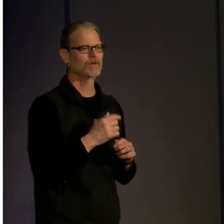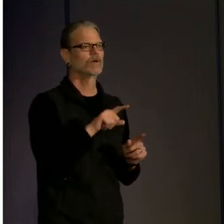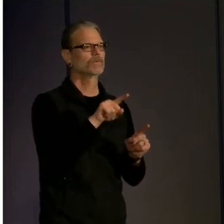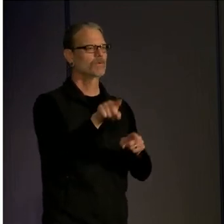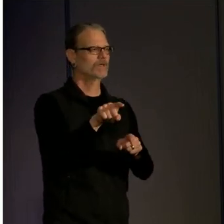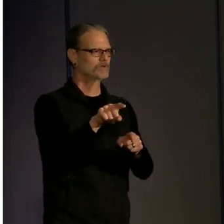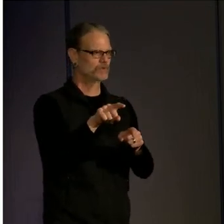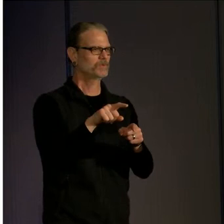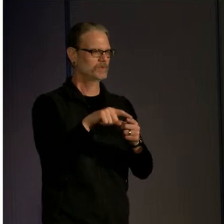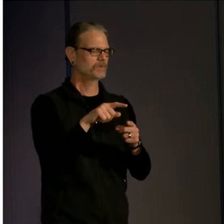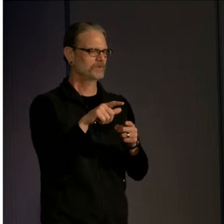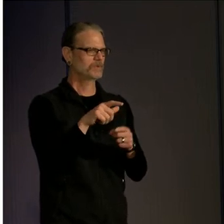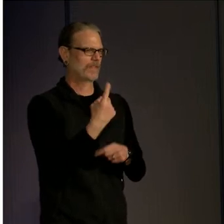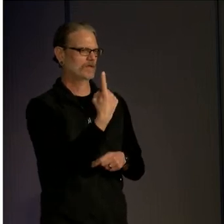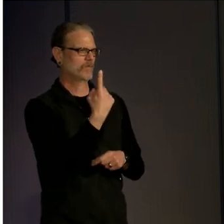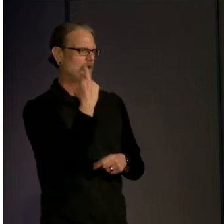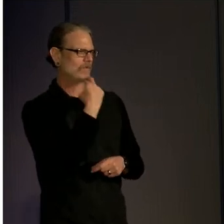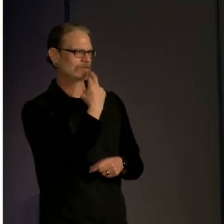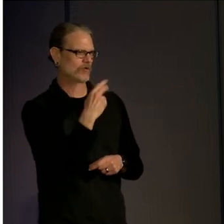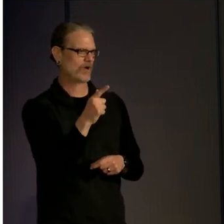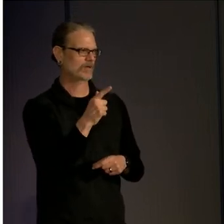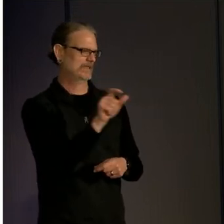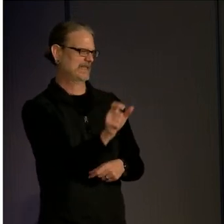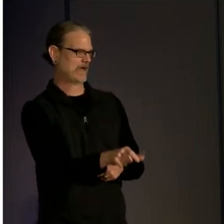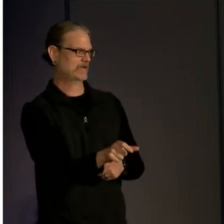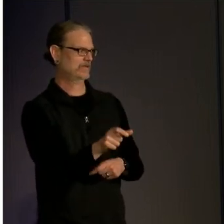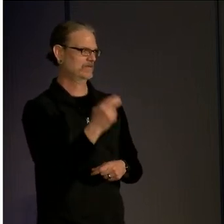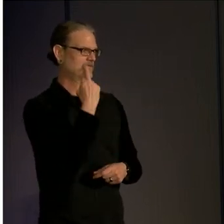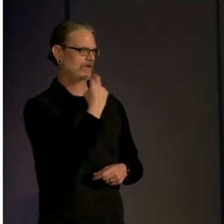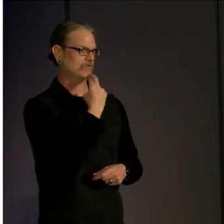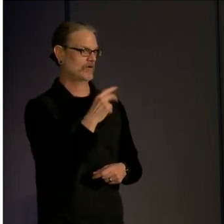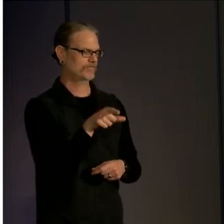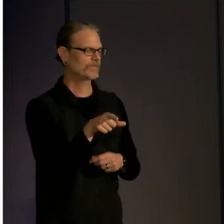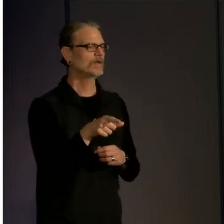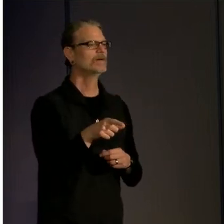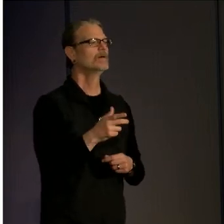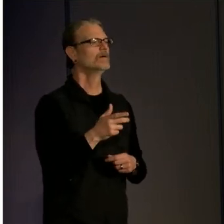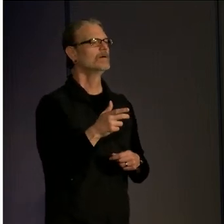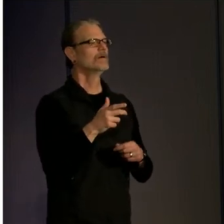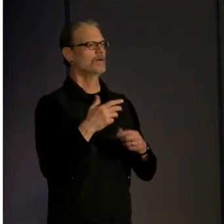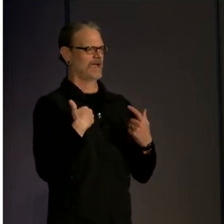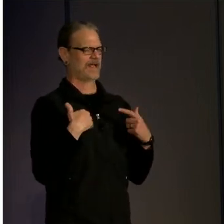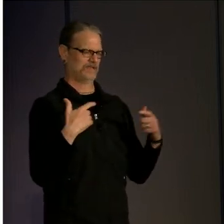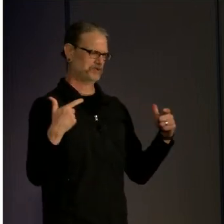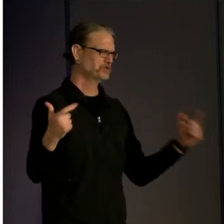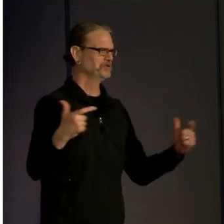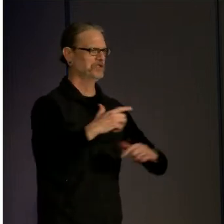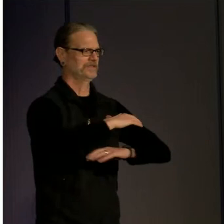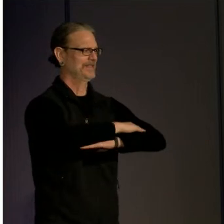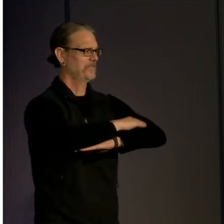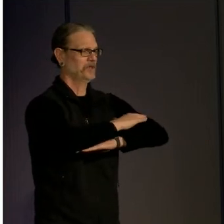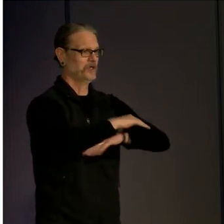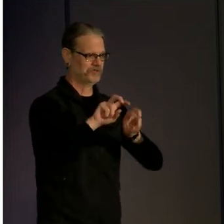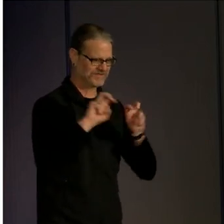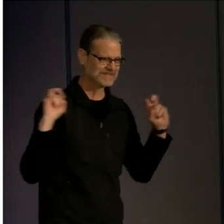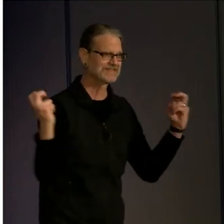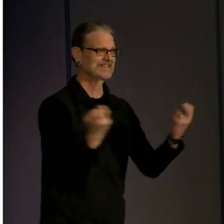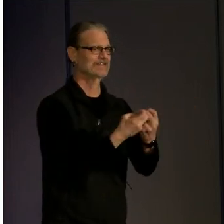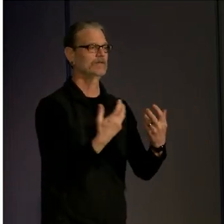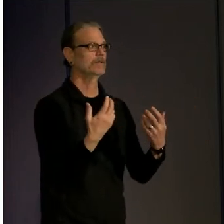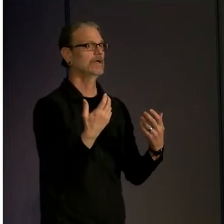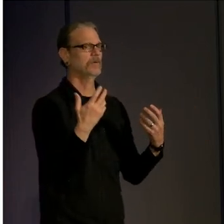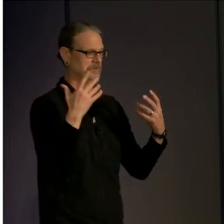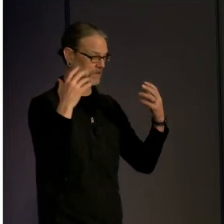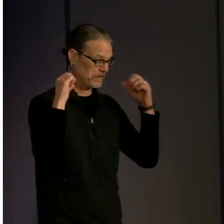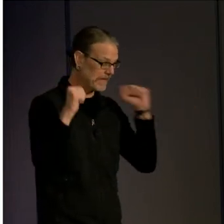which is a very famous family Italian restaurant. We took over this huge table. It was a bit chaotic,